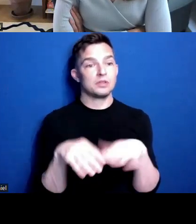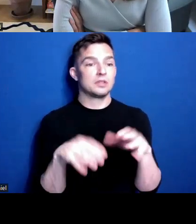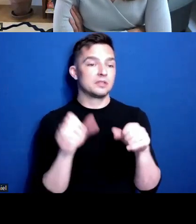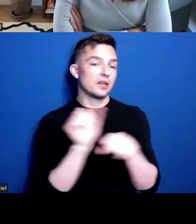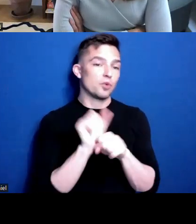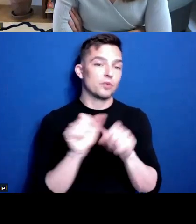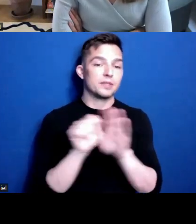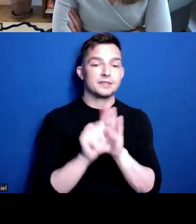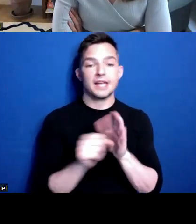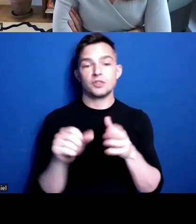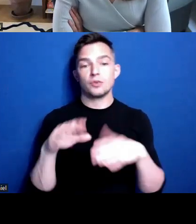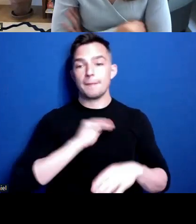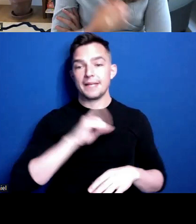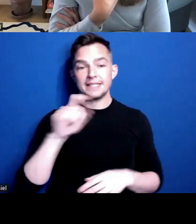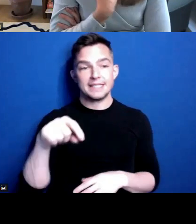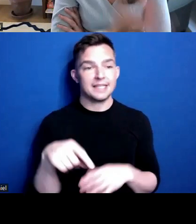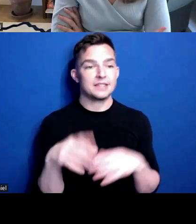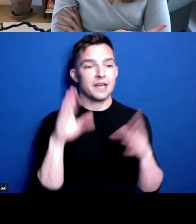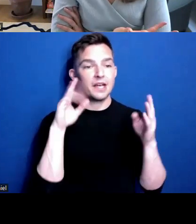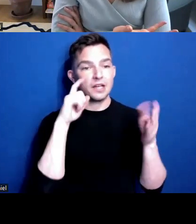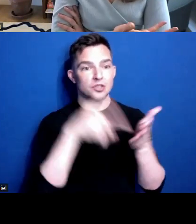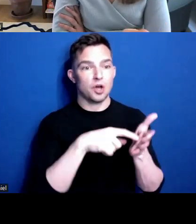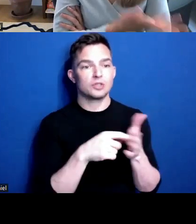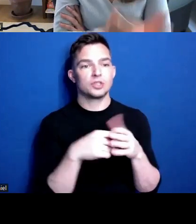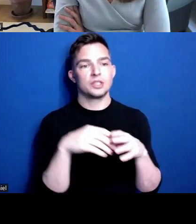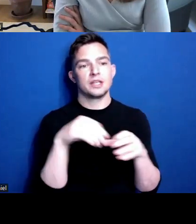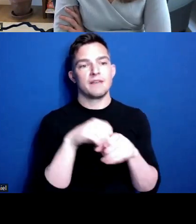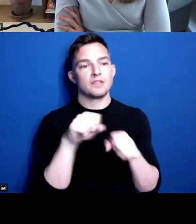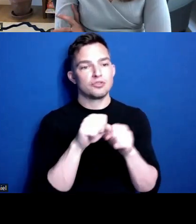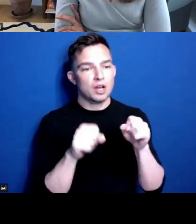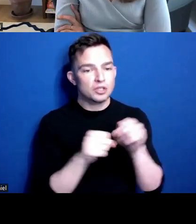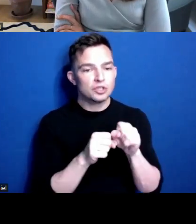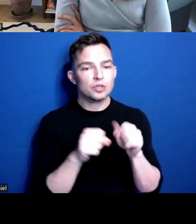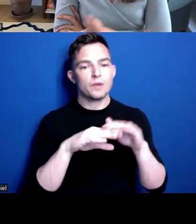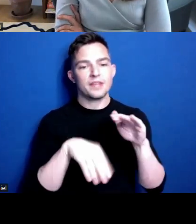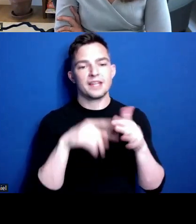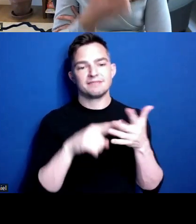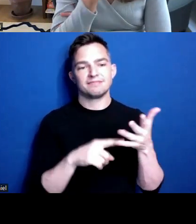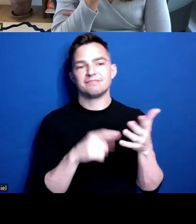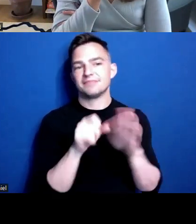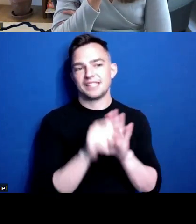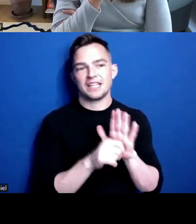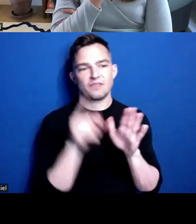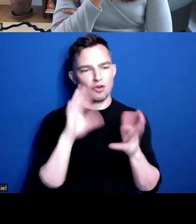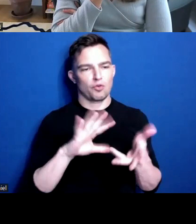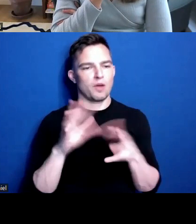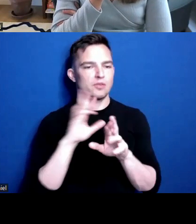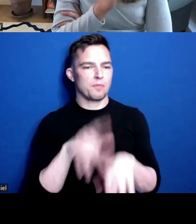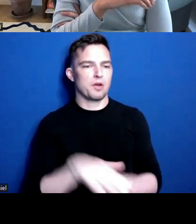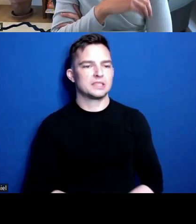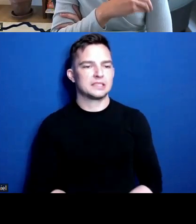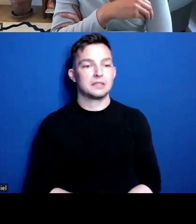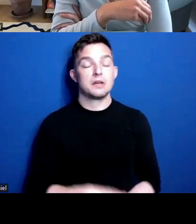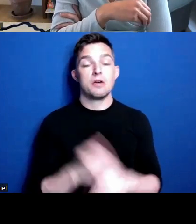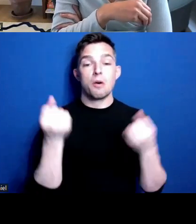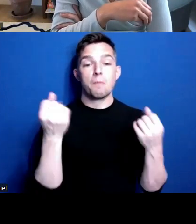and acknowledge existing capacity and infrastructure within those states and communities for crisis response. There are